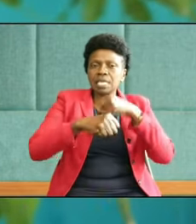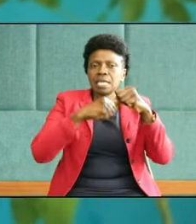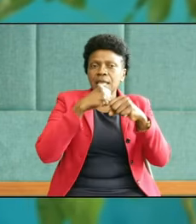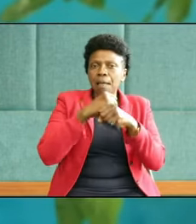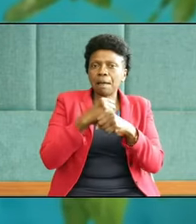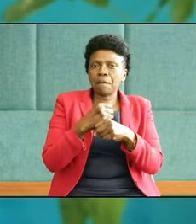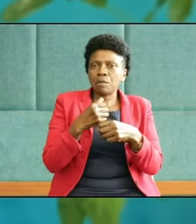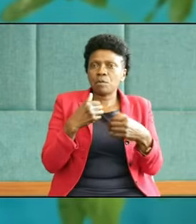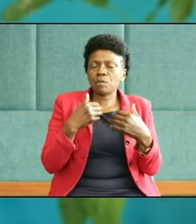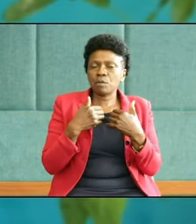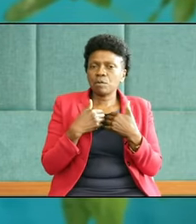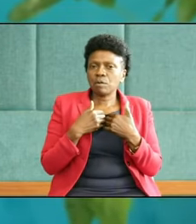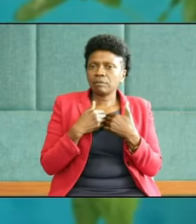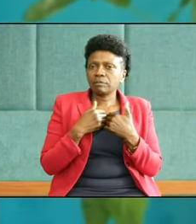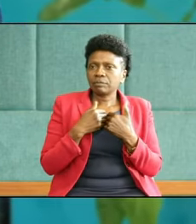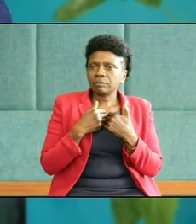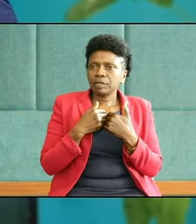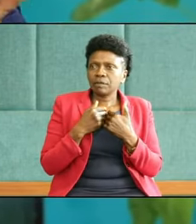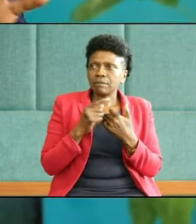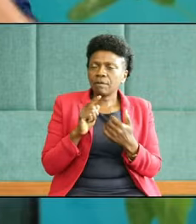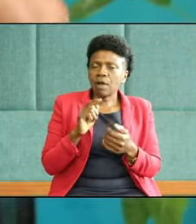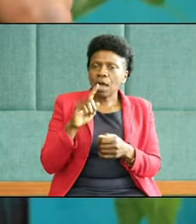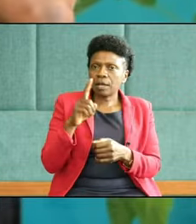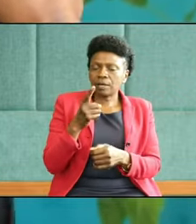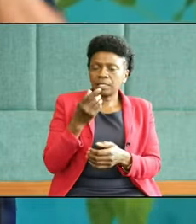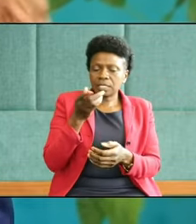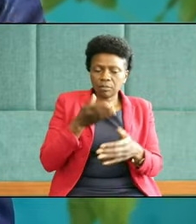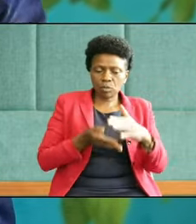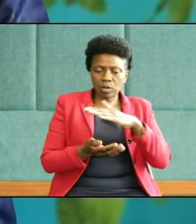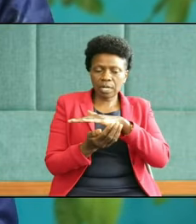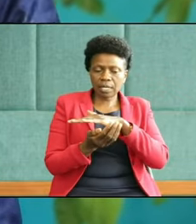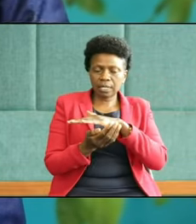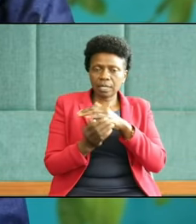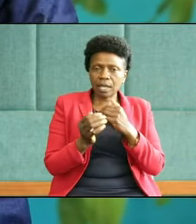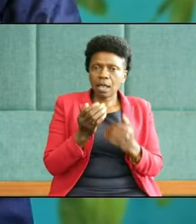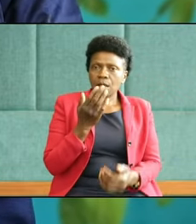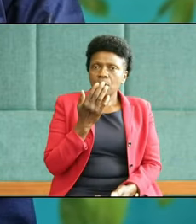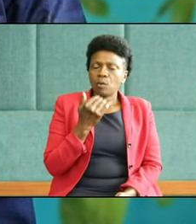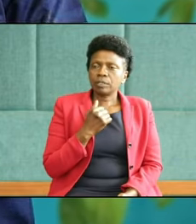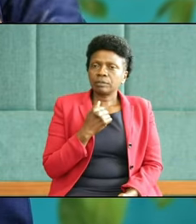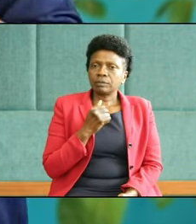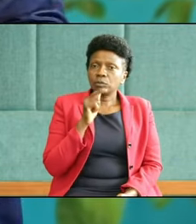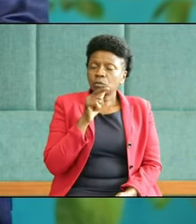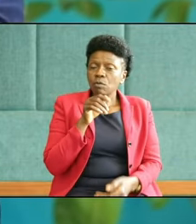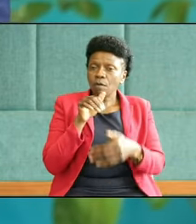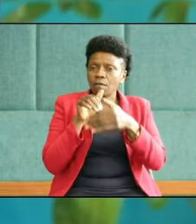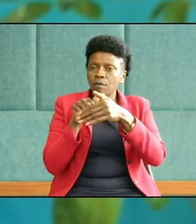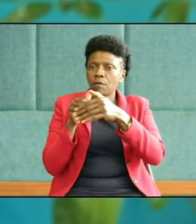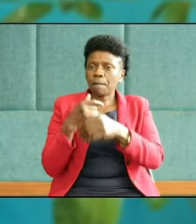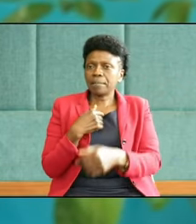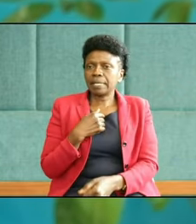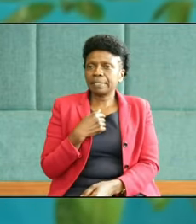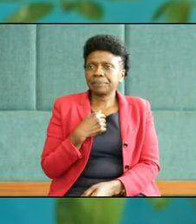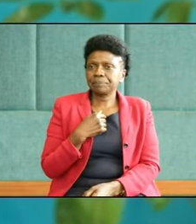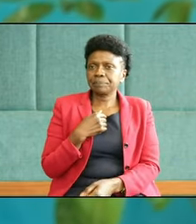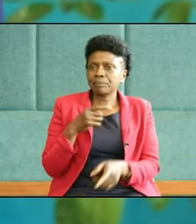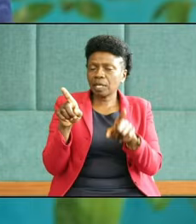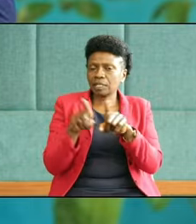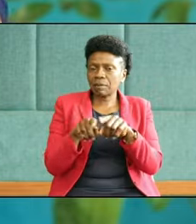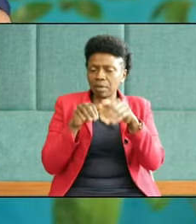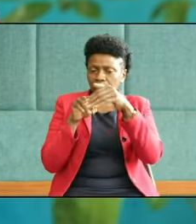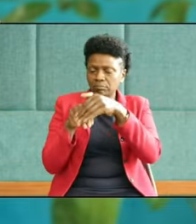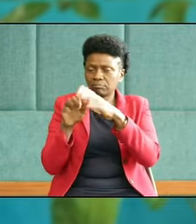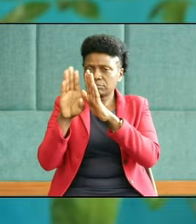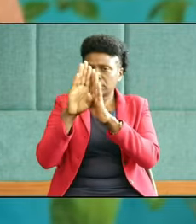We have chucked 400. This morning, I just want you to follow me as I also follow